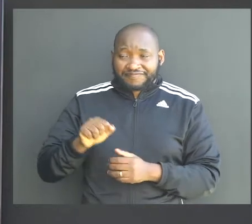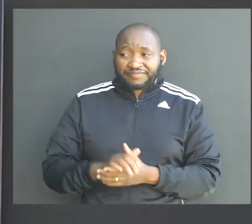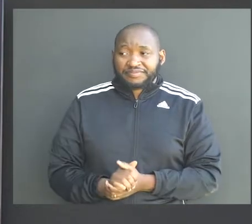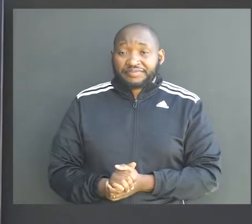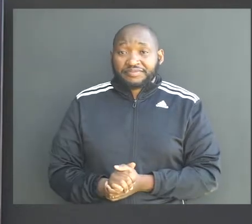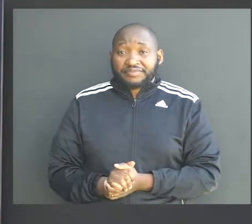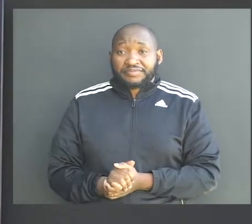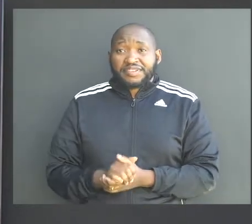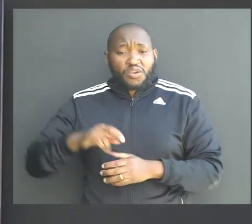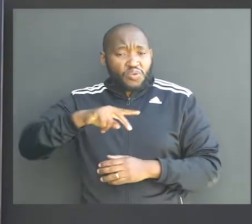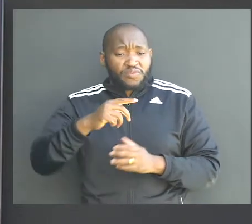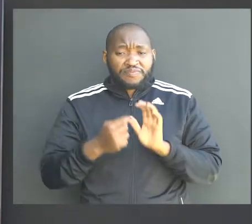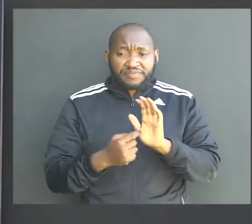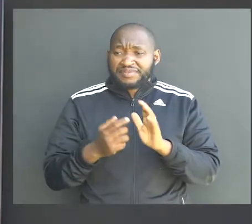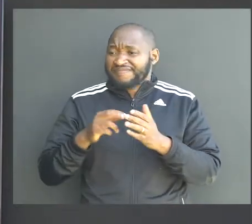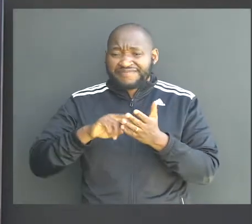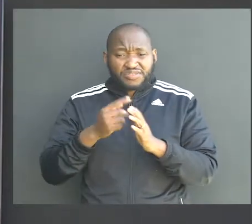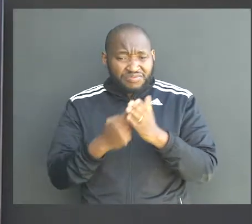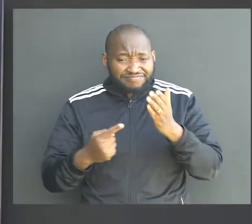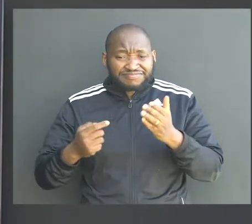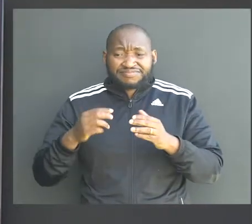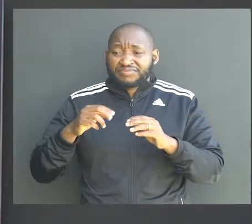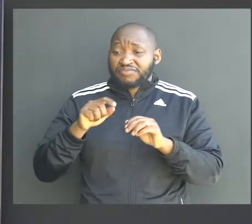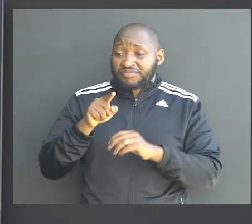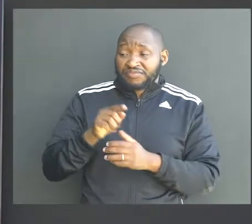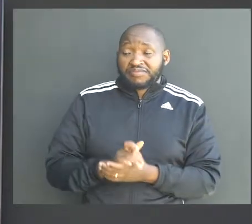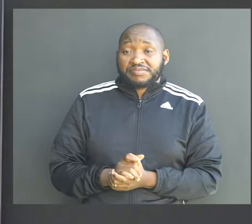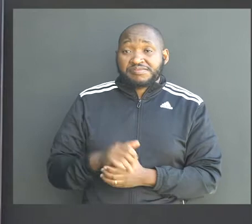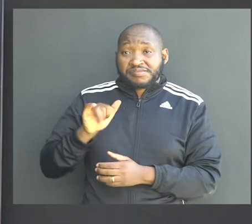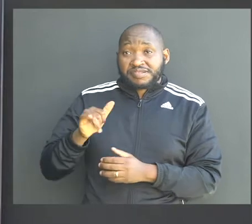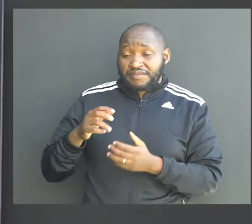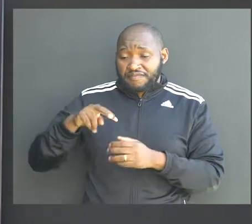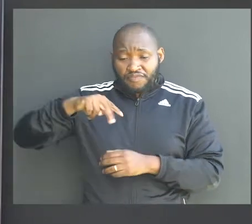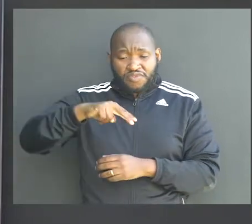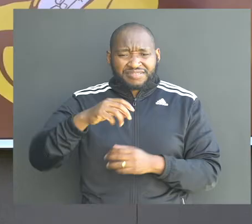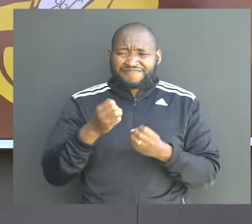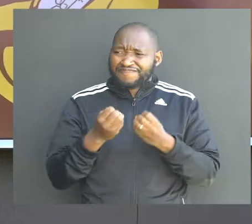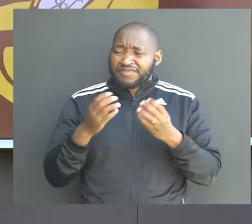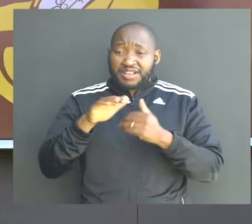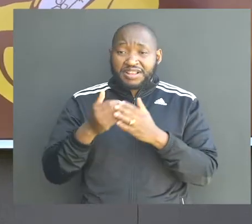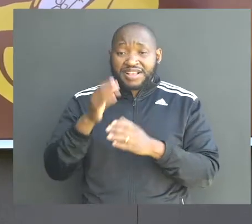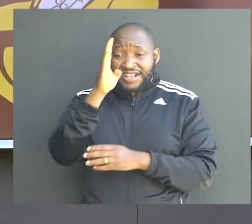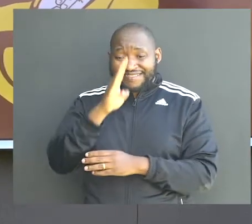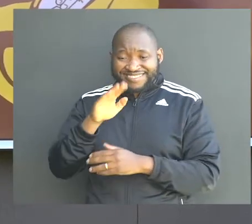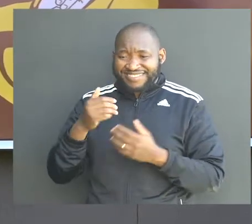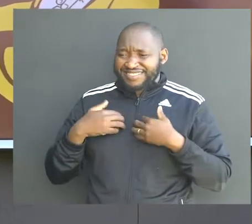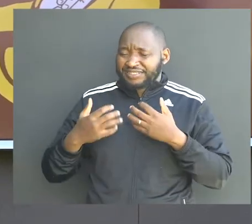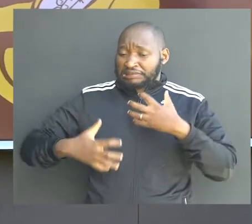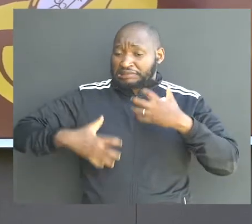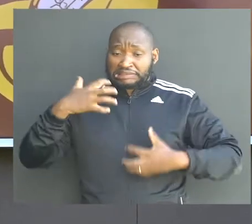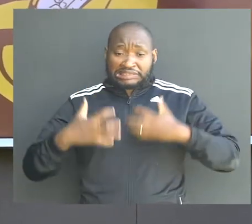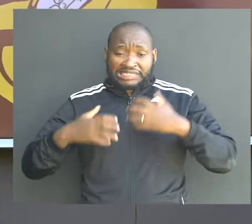That's excellent. So what does this work mean to you, and how is it going to help you in your mandate of the organization? Yeah, this work means a lot. I can't tell you